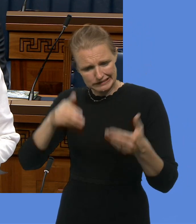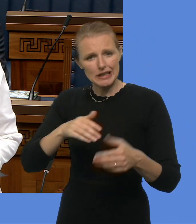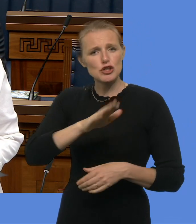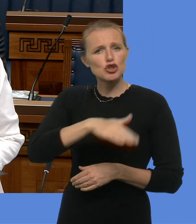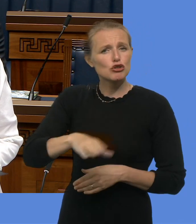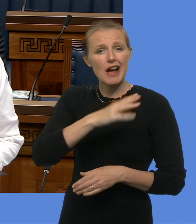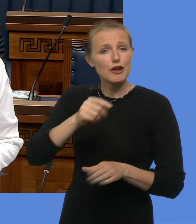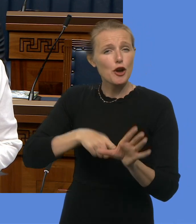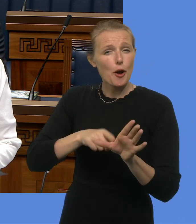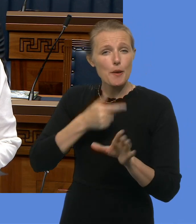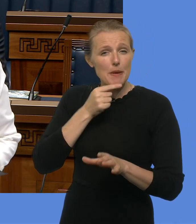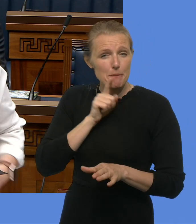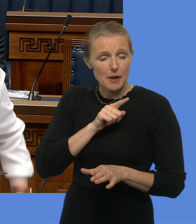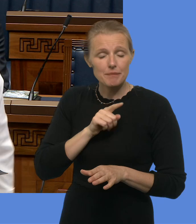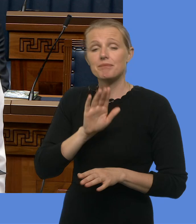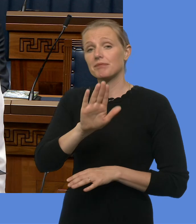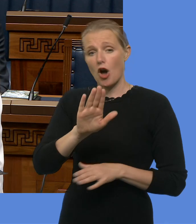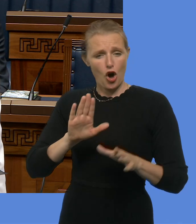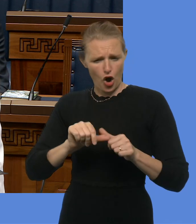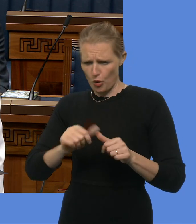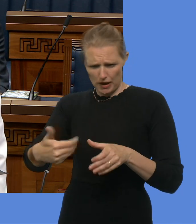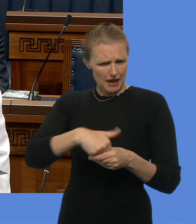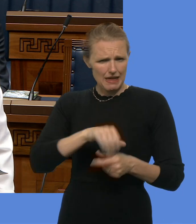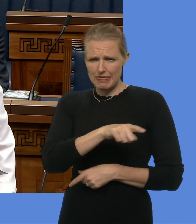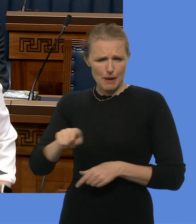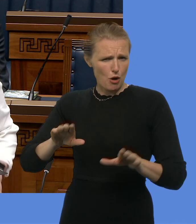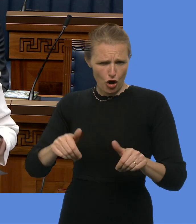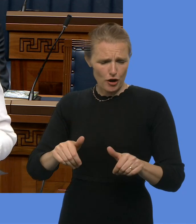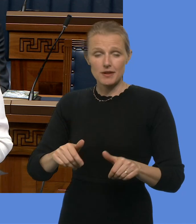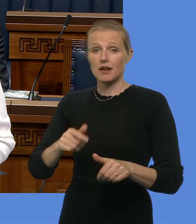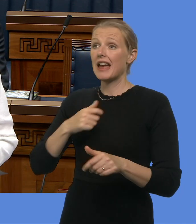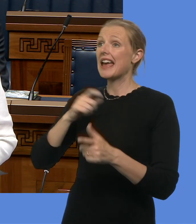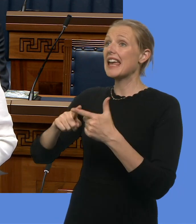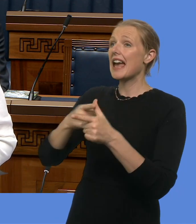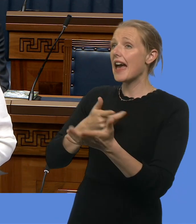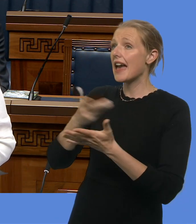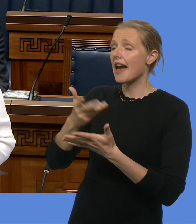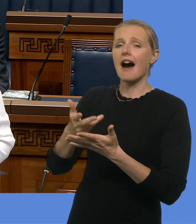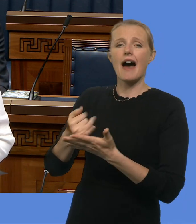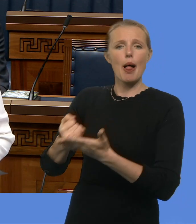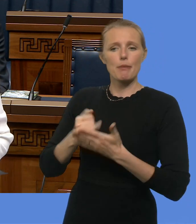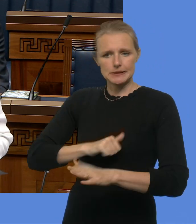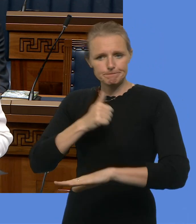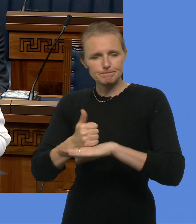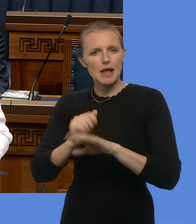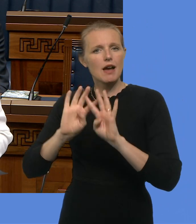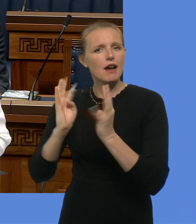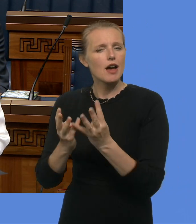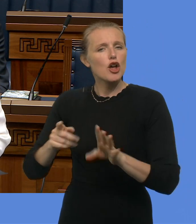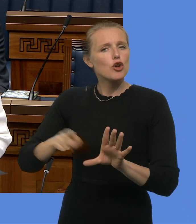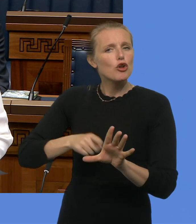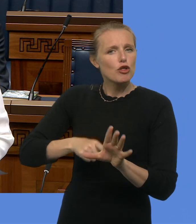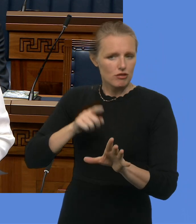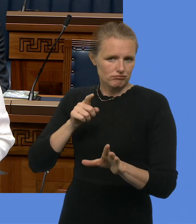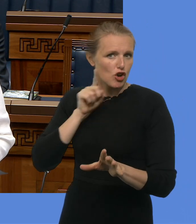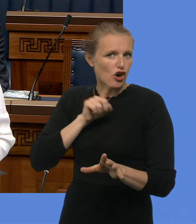people. A series of youth panels were established in partnership with the Education Authority, whose input informed the development of the draft